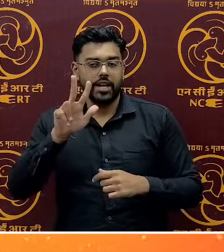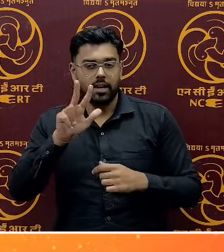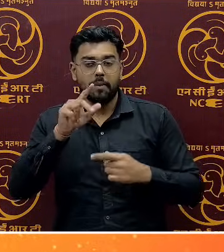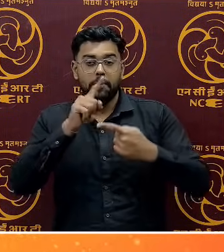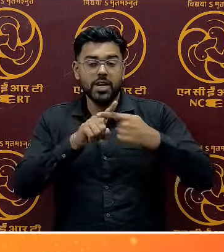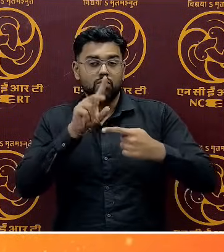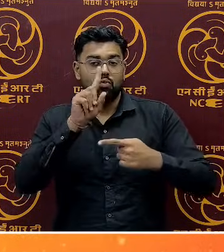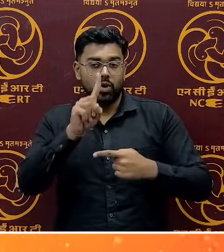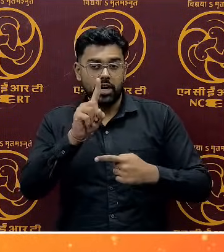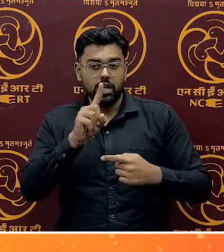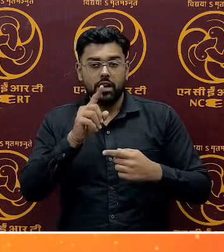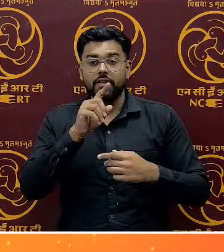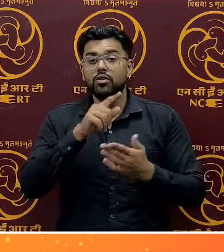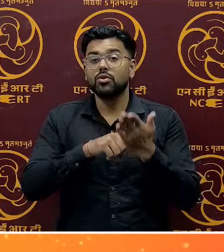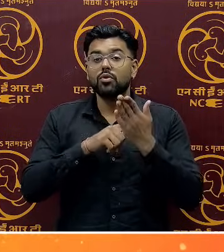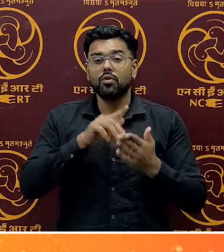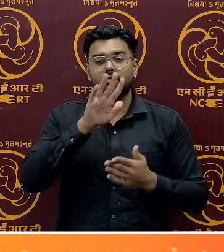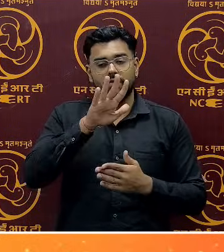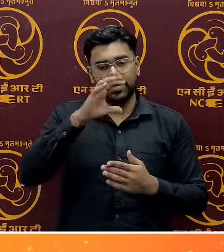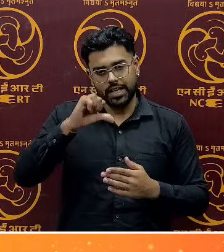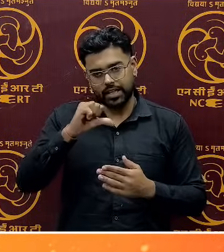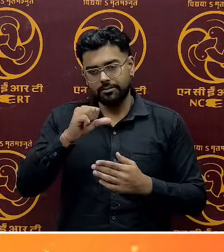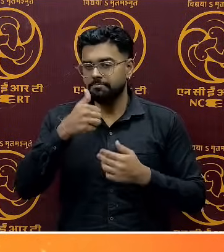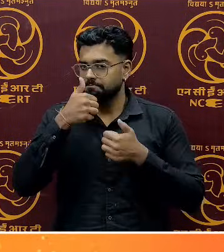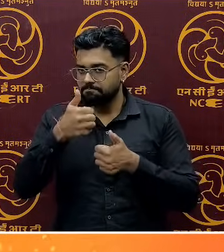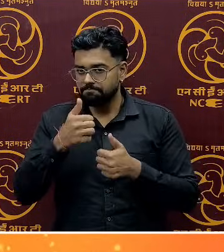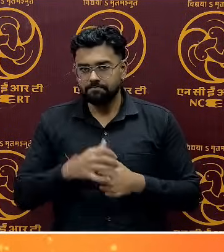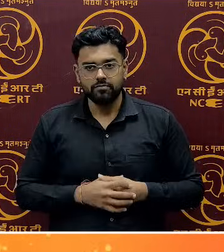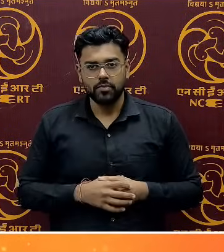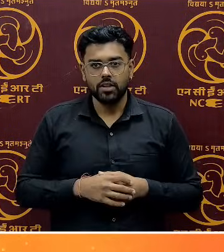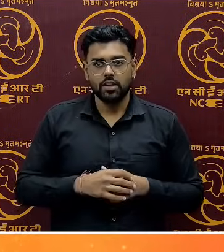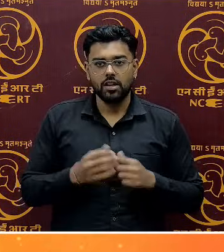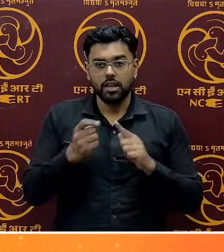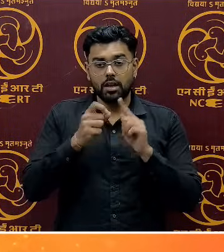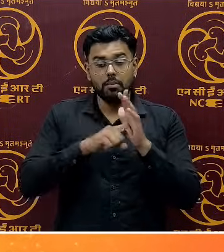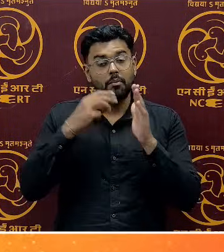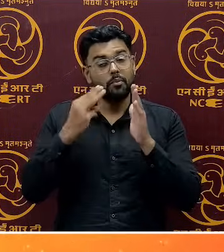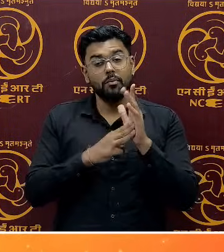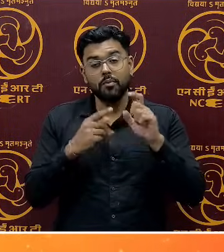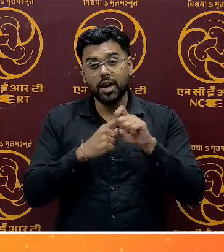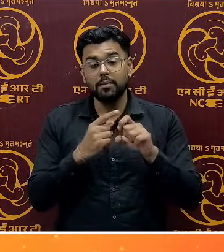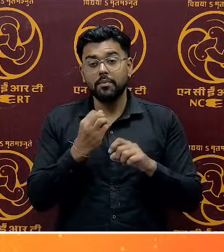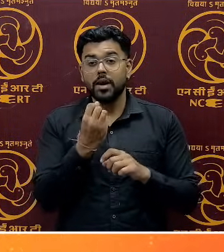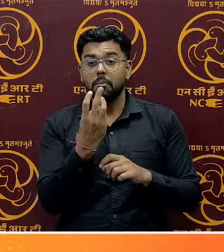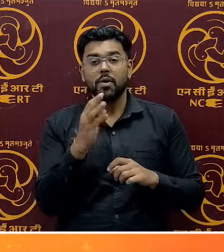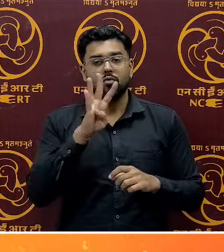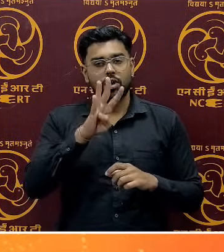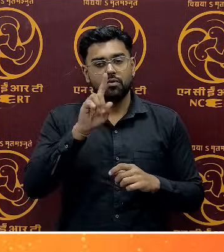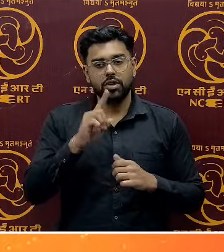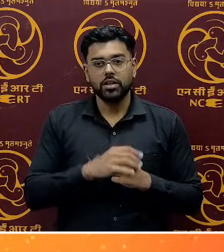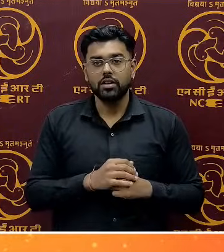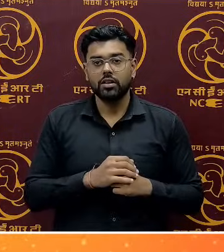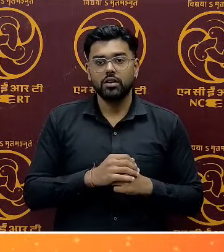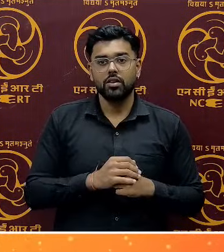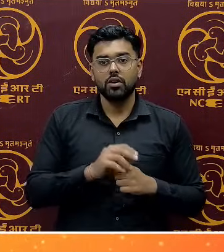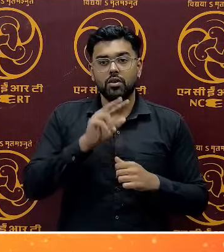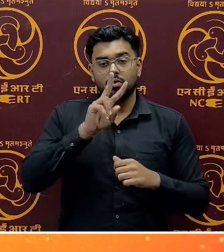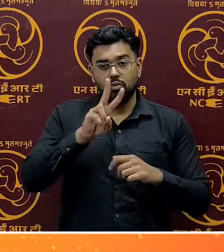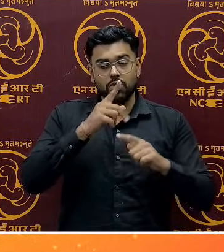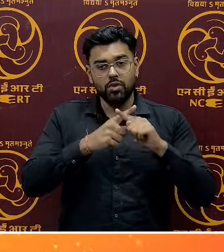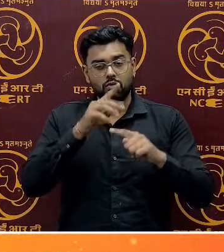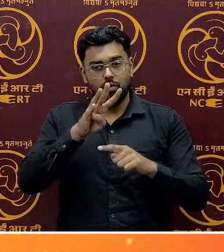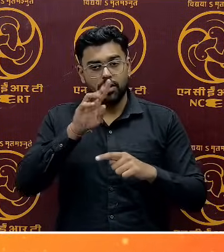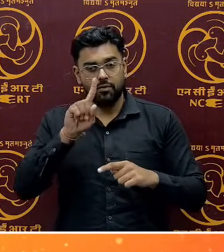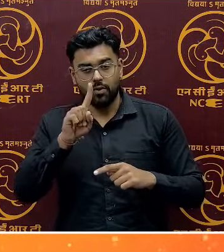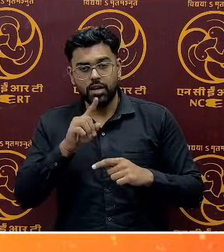1 gives me 59, which is again prime. What about prime number 41? 2 into 41 gives me 82,